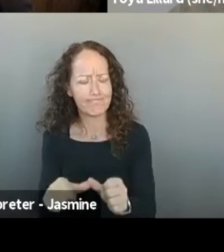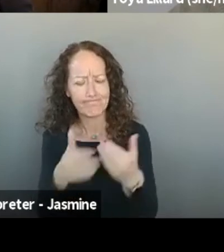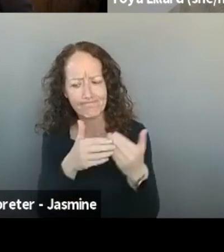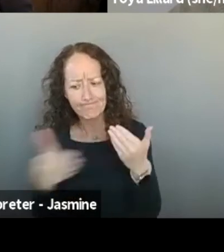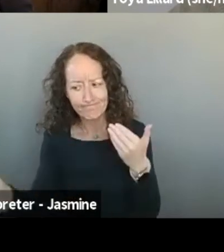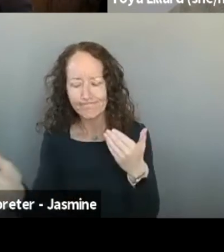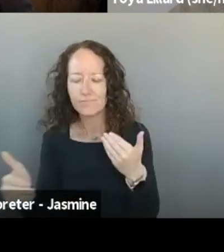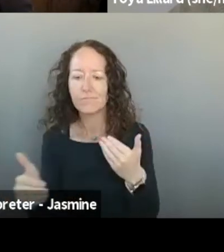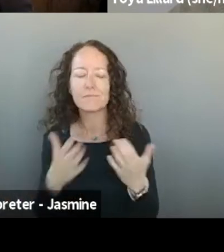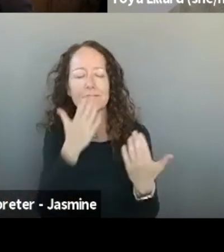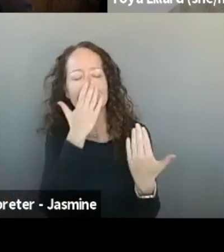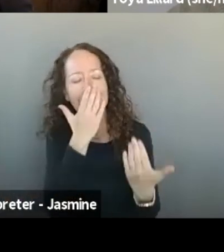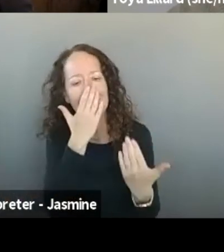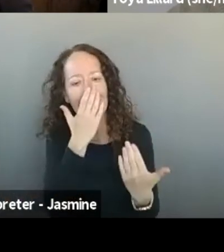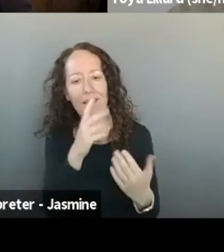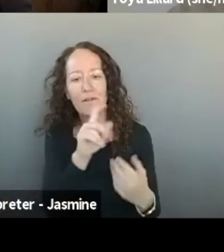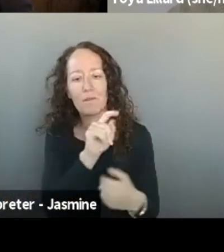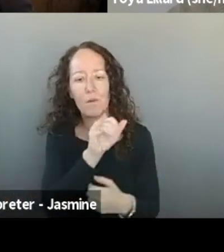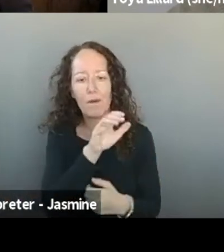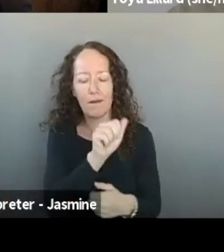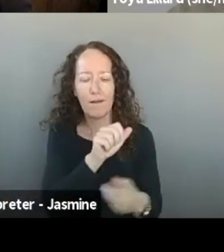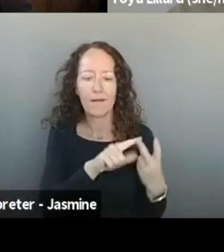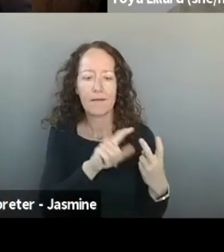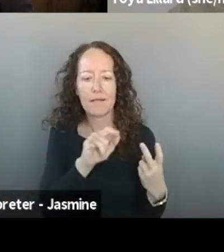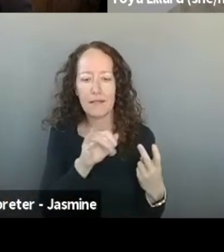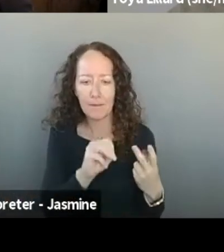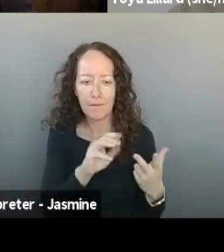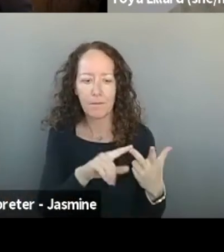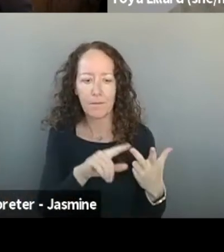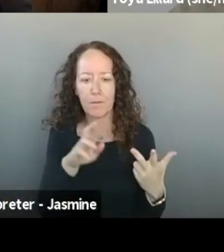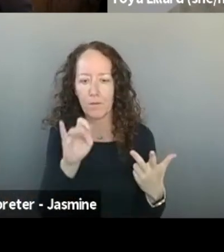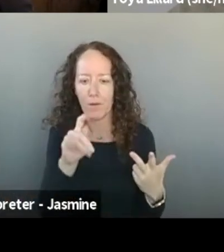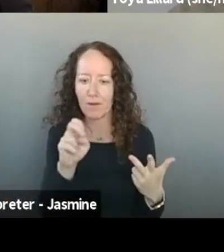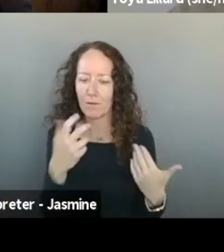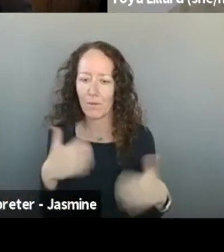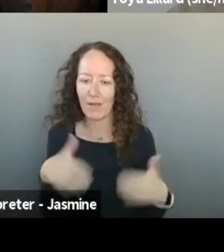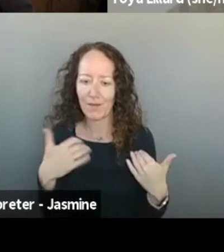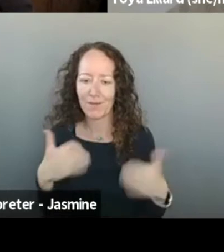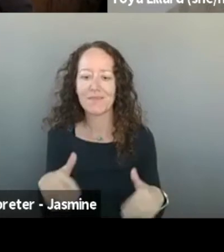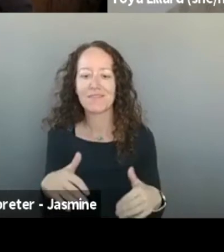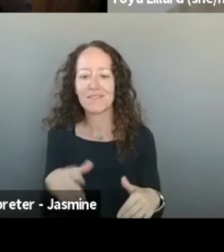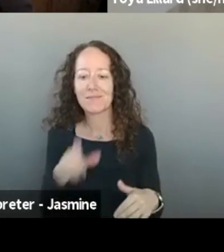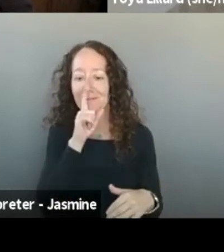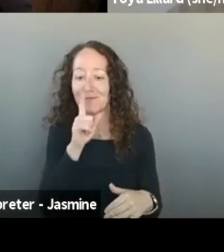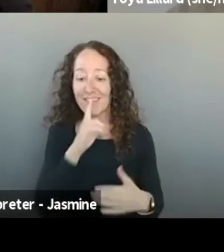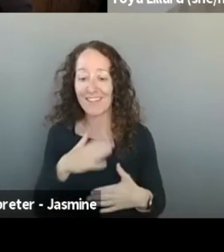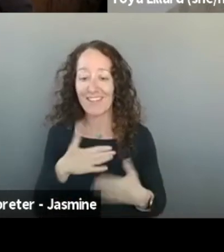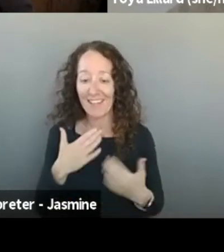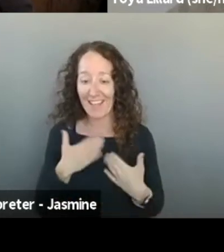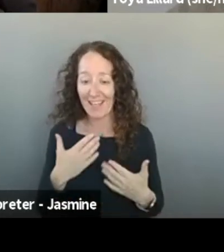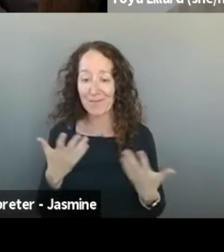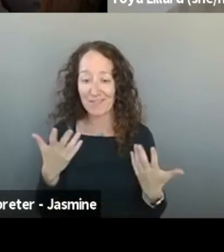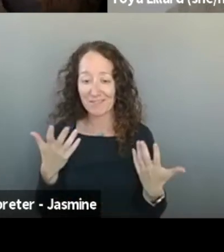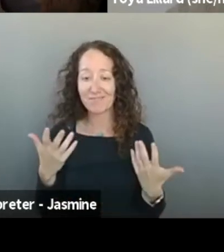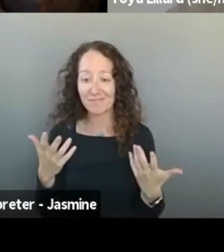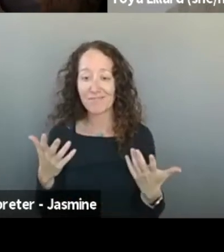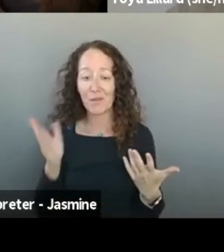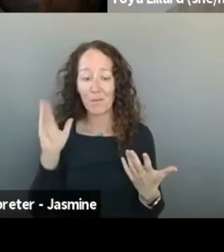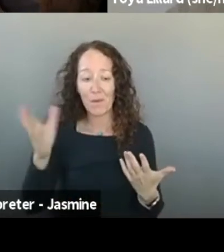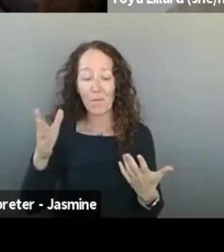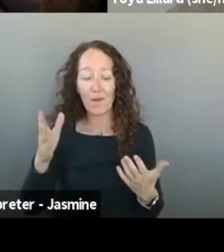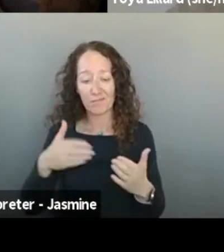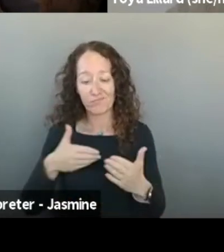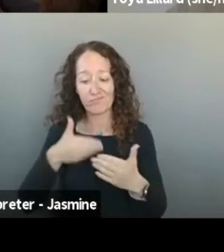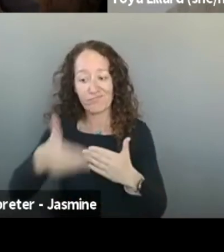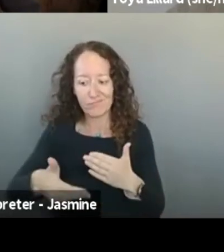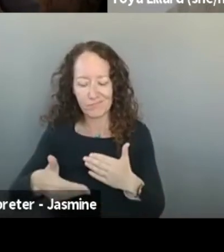Thank you so much, Toya, Tim, and Brooke. Wow. And I'm really happy that we're going to be having a post-session discussion shortly.